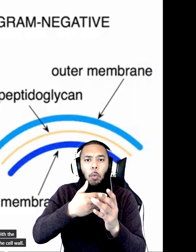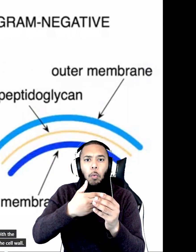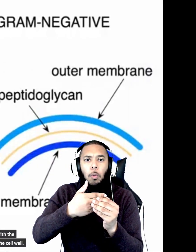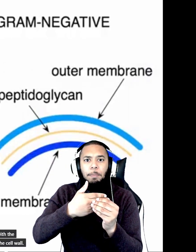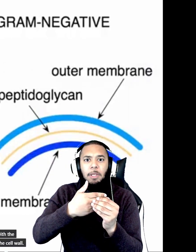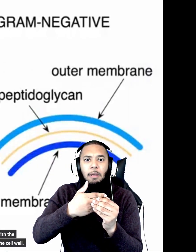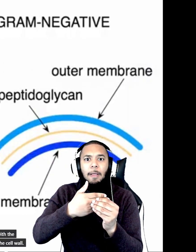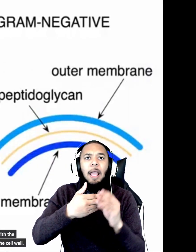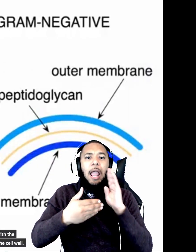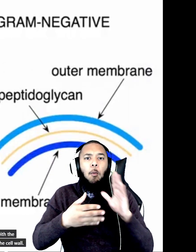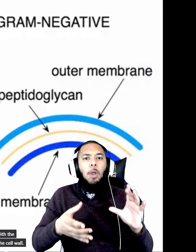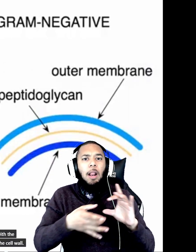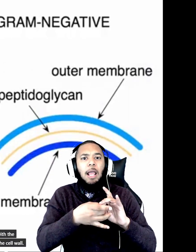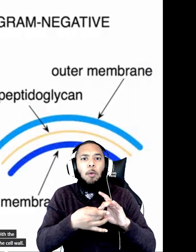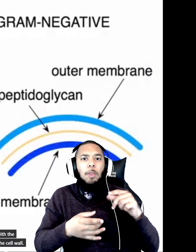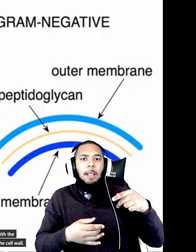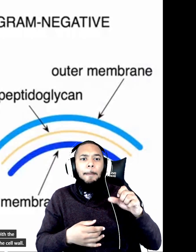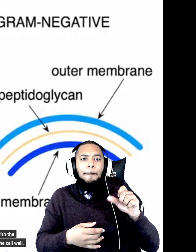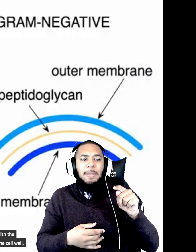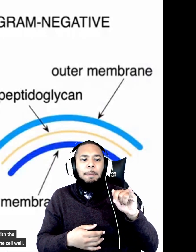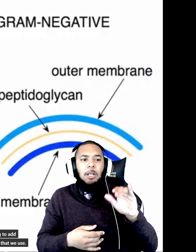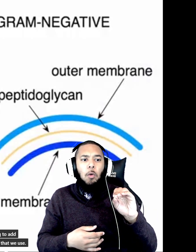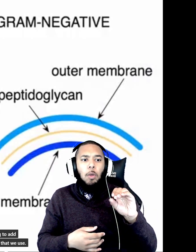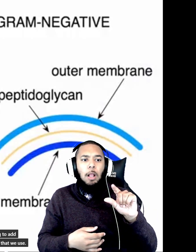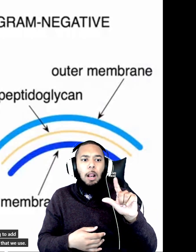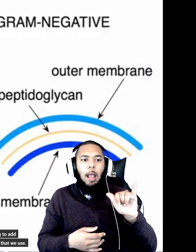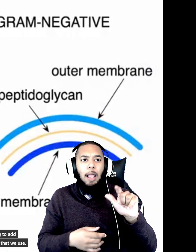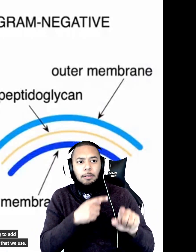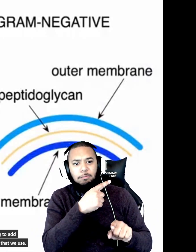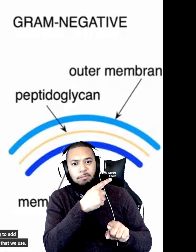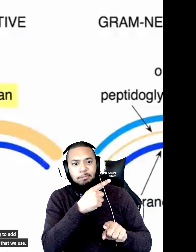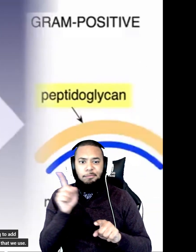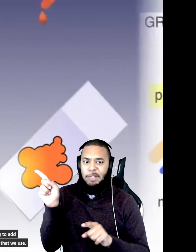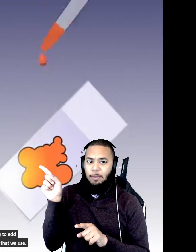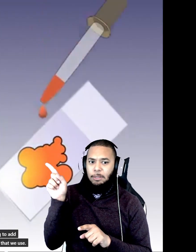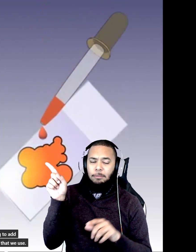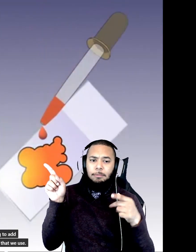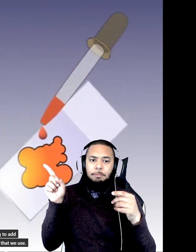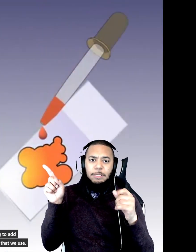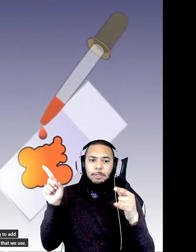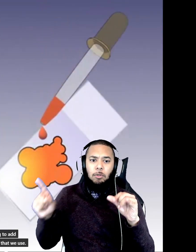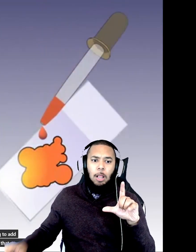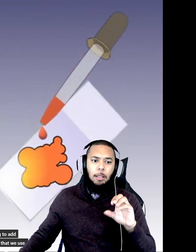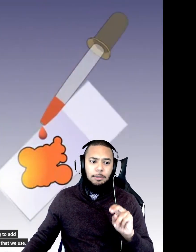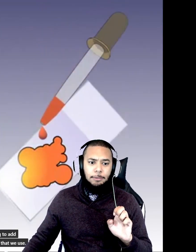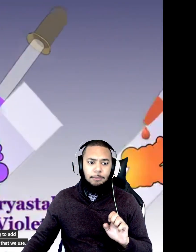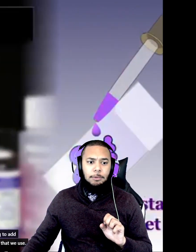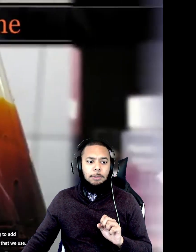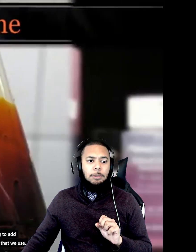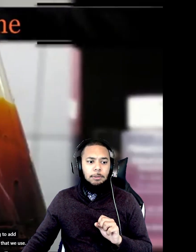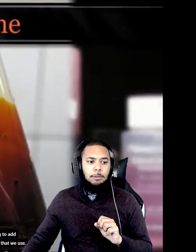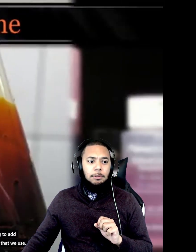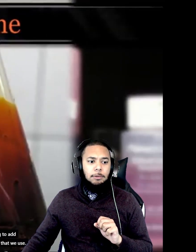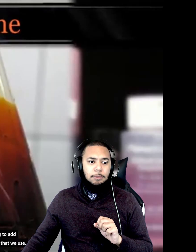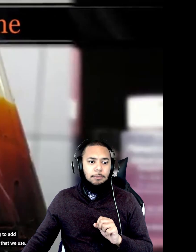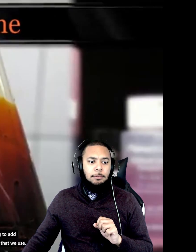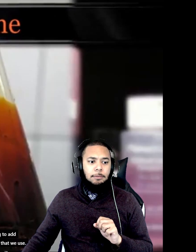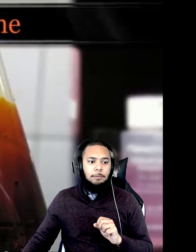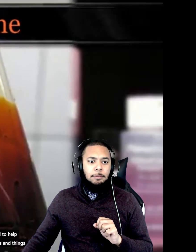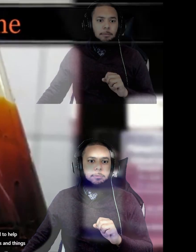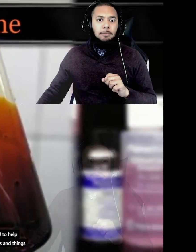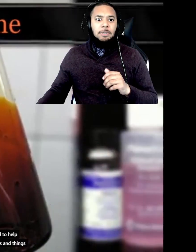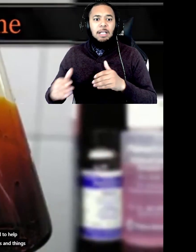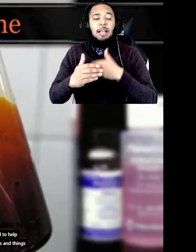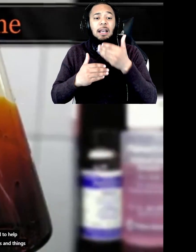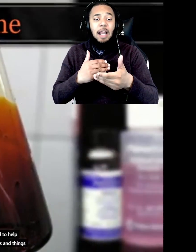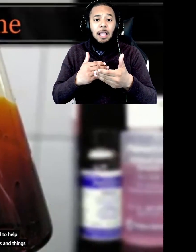with the peptidoglycan, which is in the cell wall. Okay, we are then going to add iodine. Again, another stain that we use.